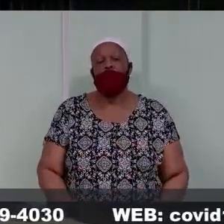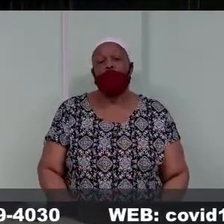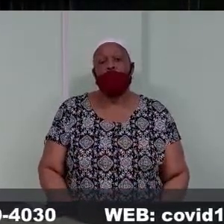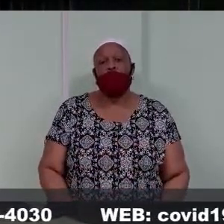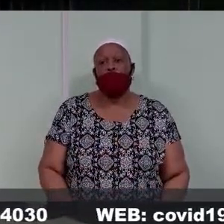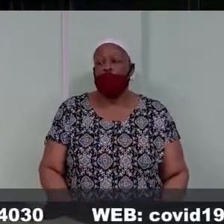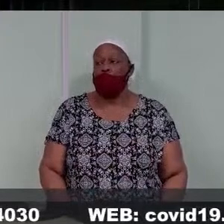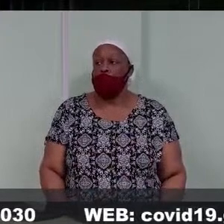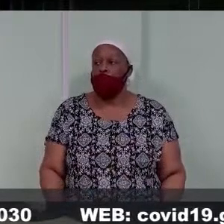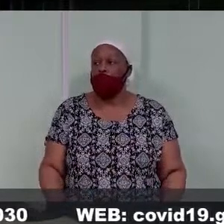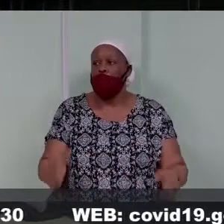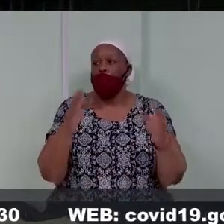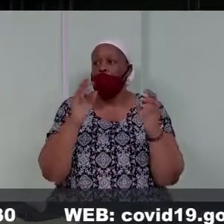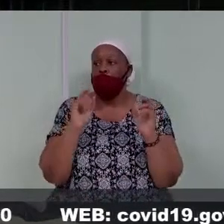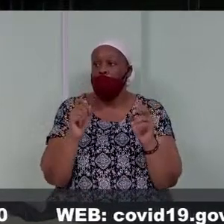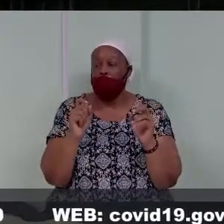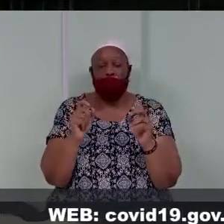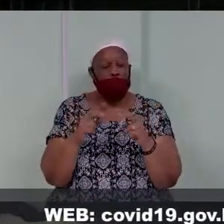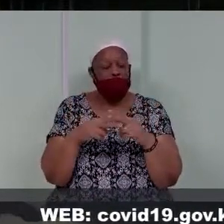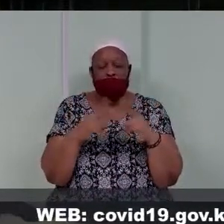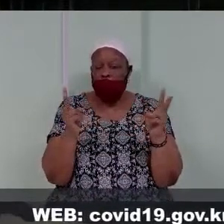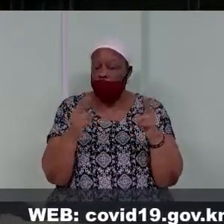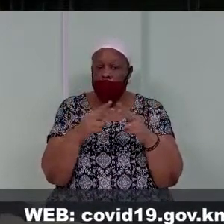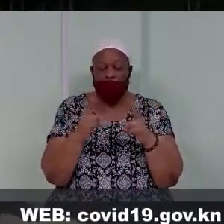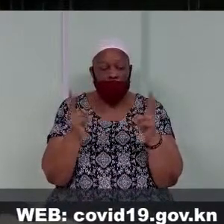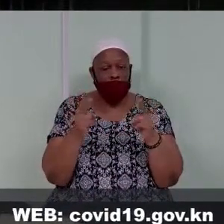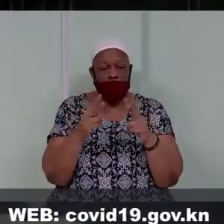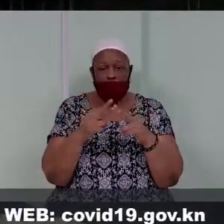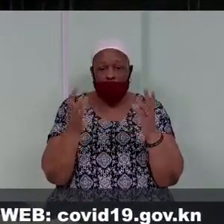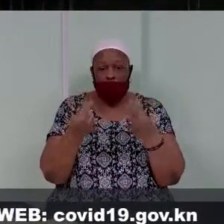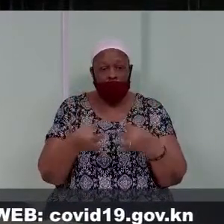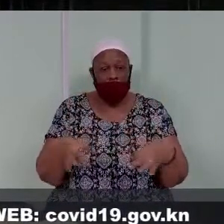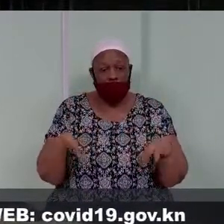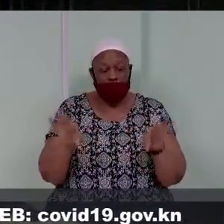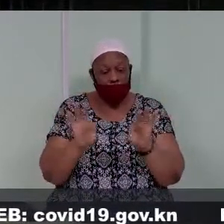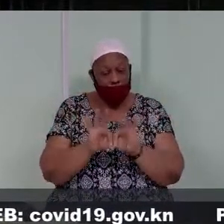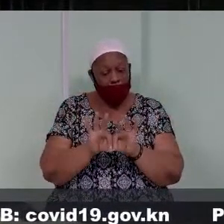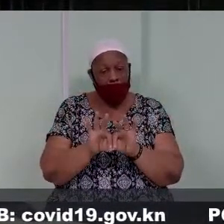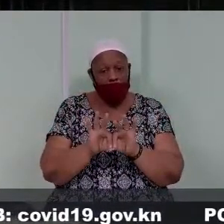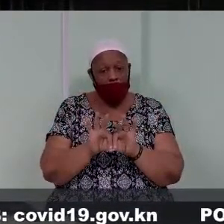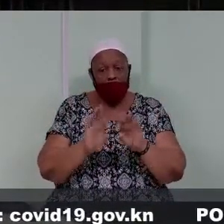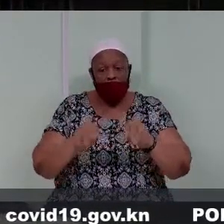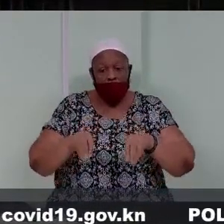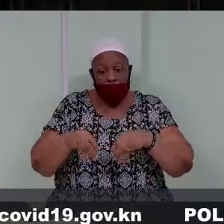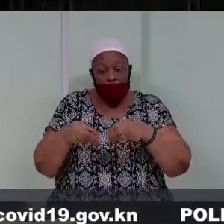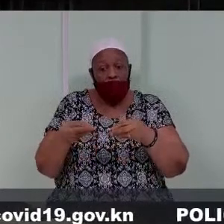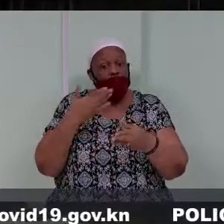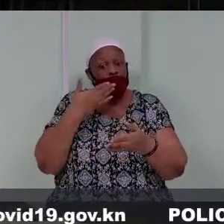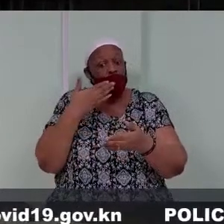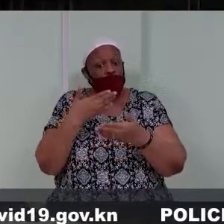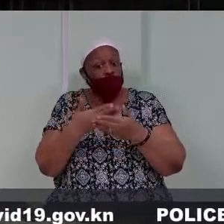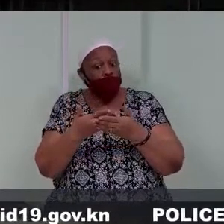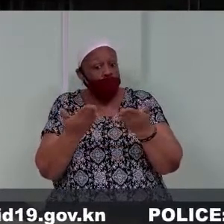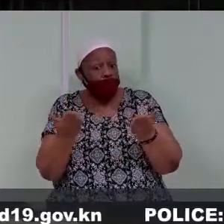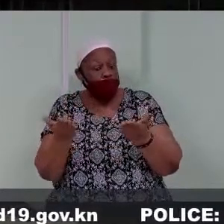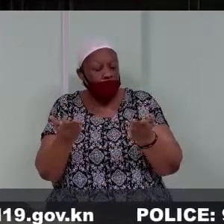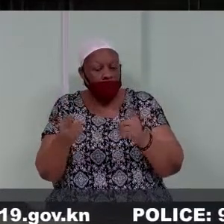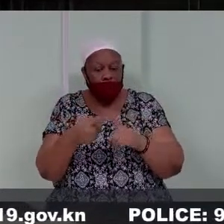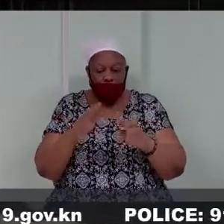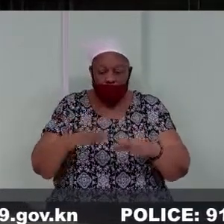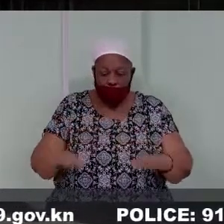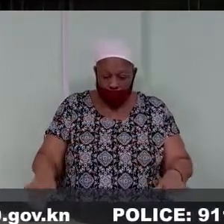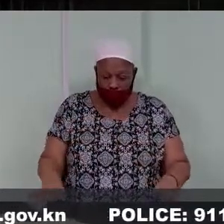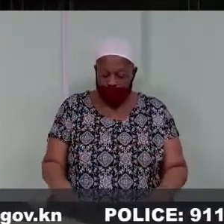childhood facility is a very important consideration in offering quality service. As